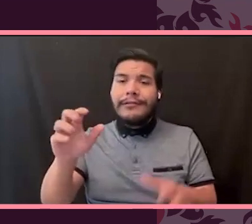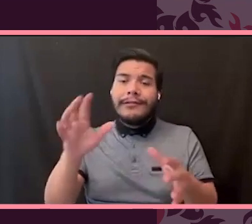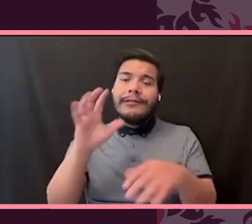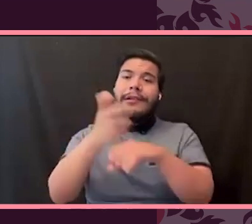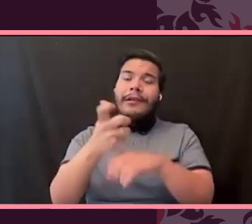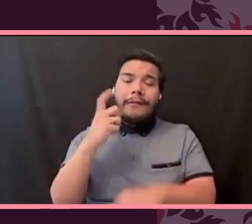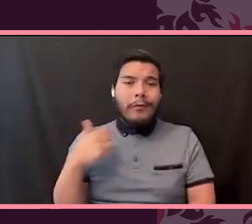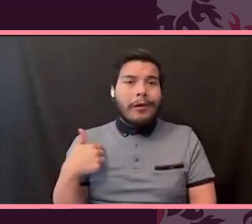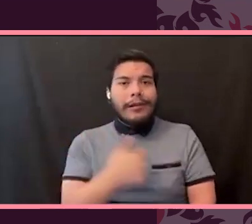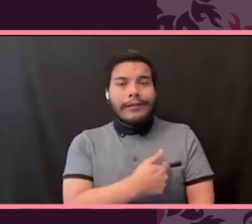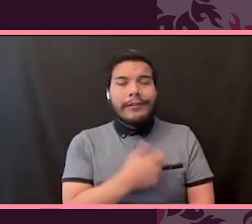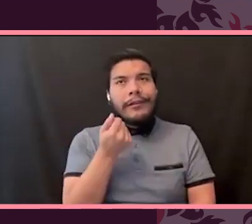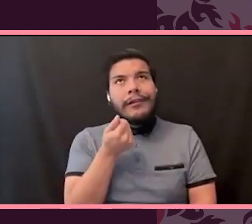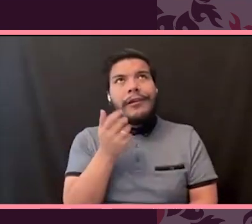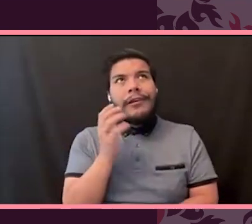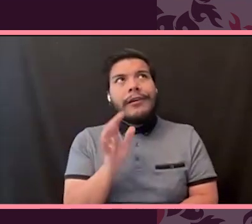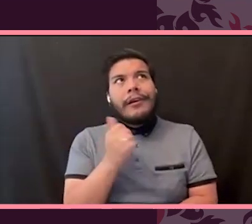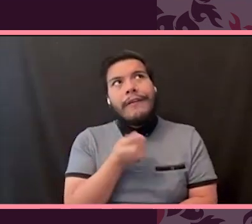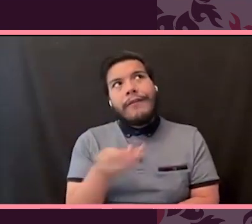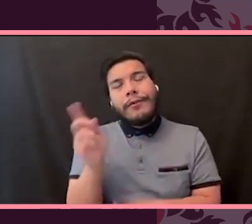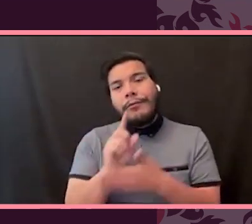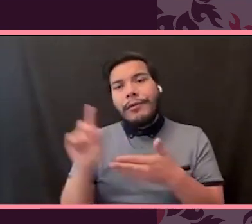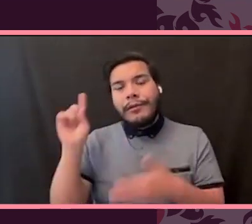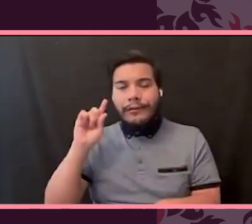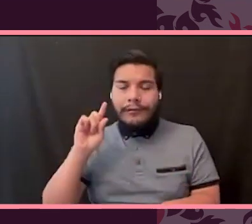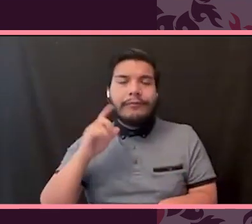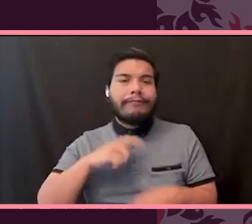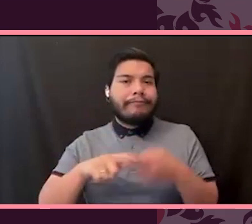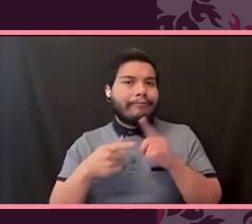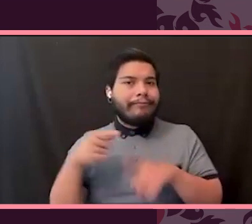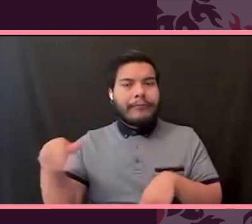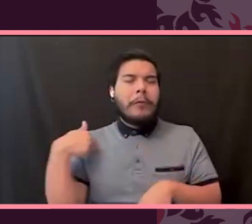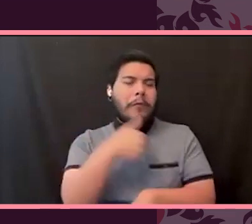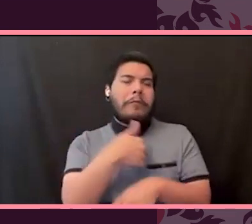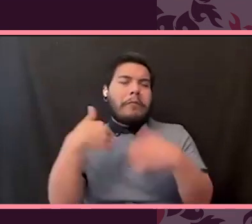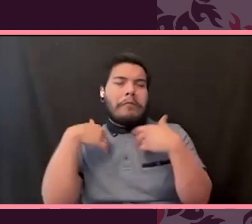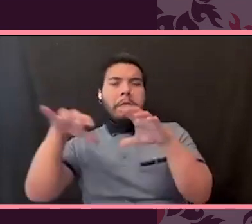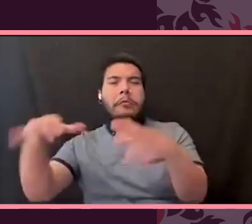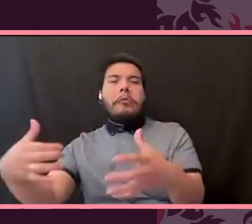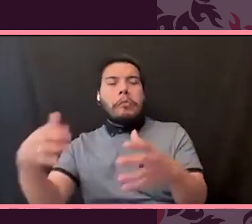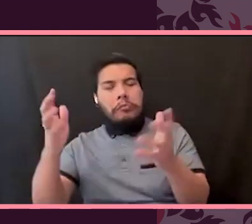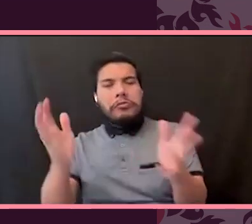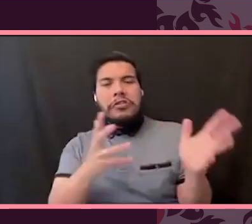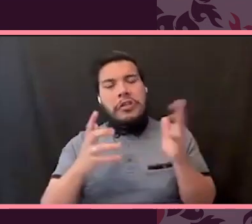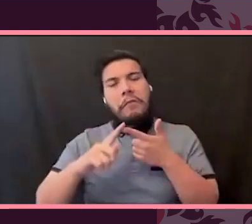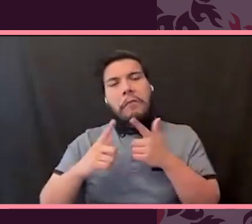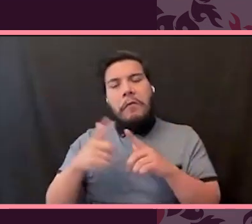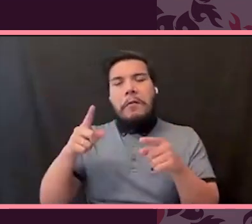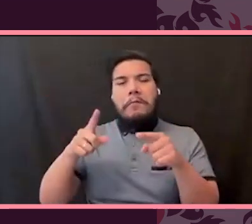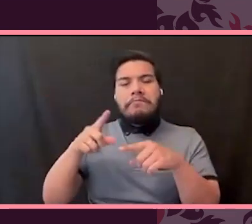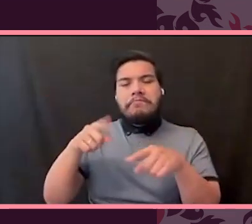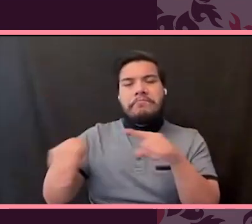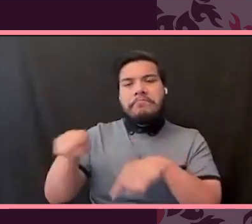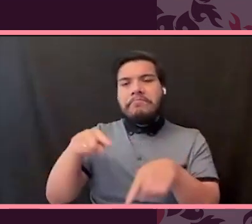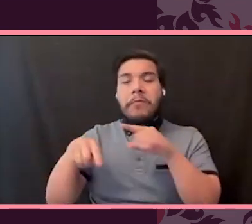a few weeks ago, a friend of mine wrote we have a group chat with some friends, and her daughter